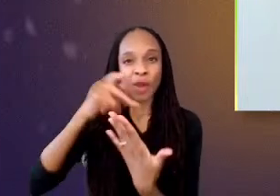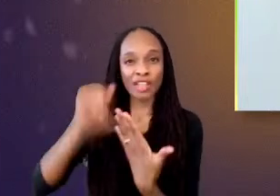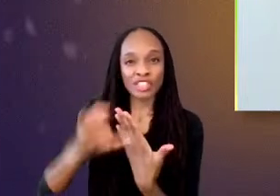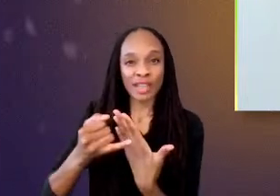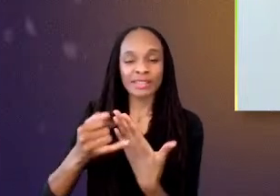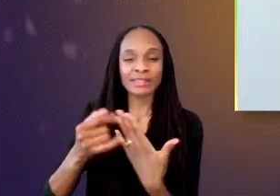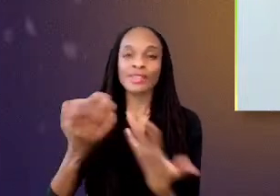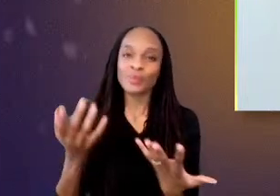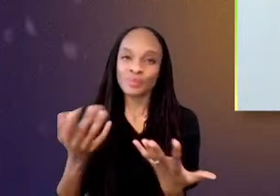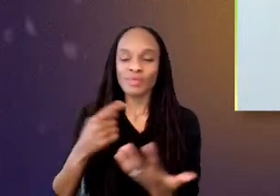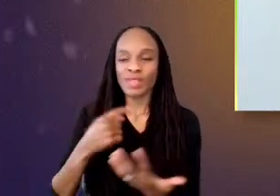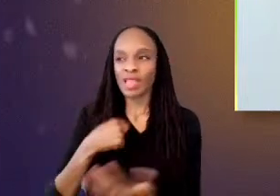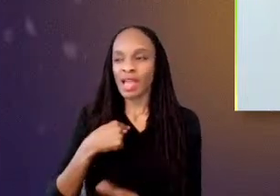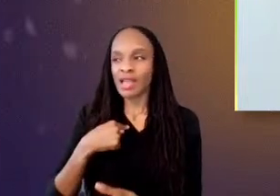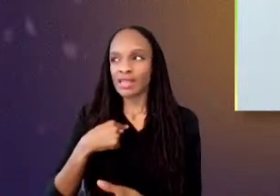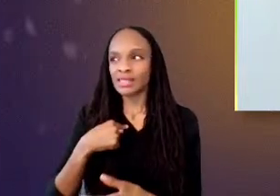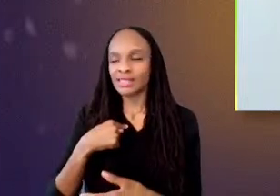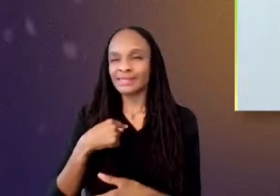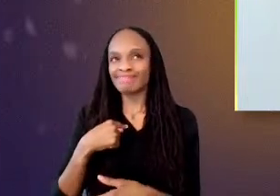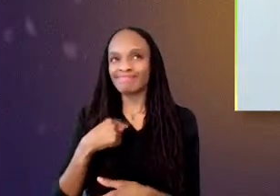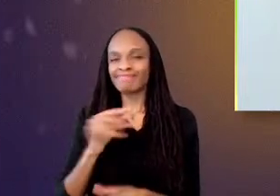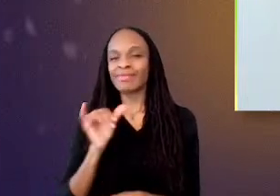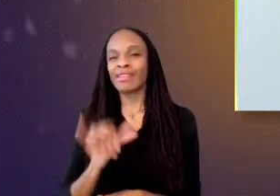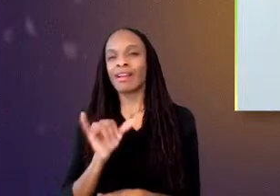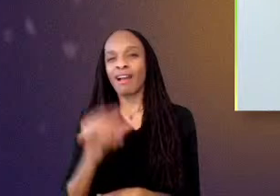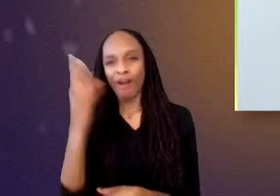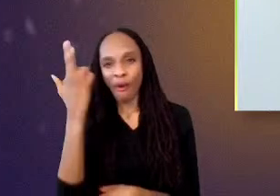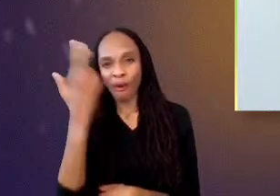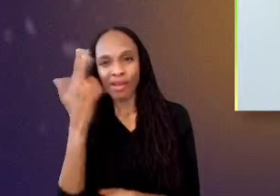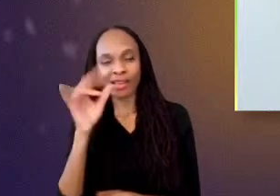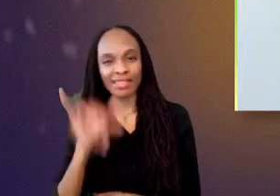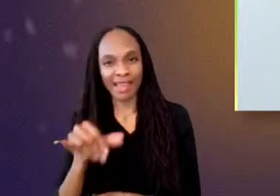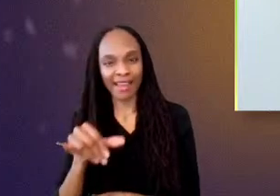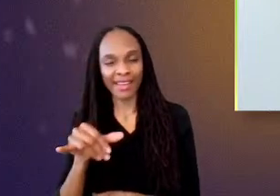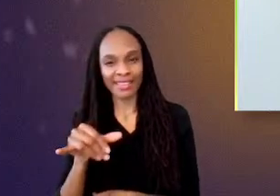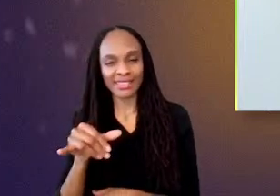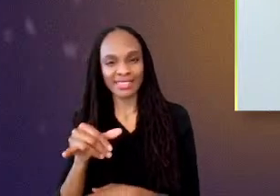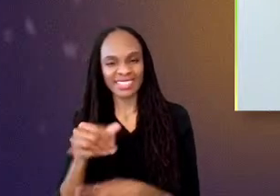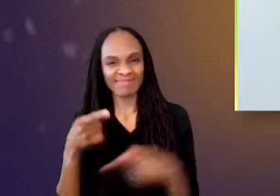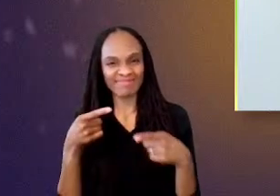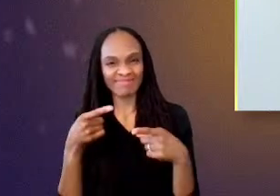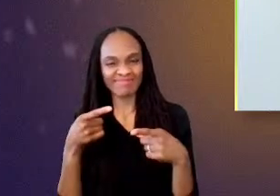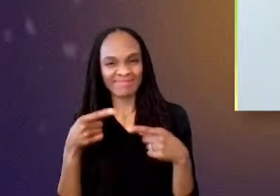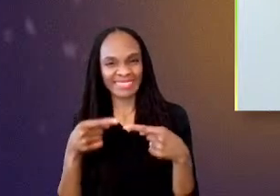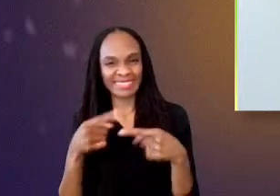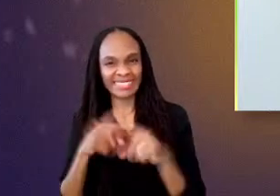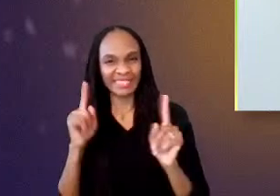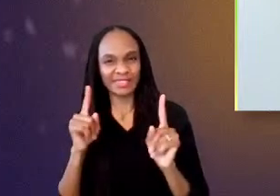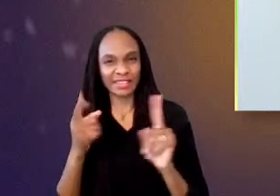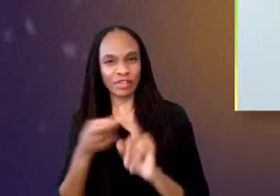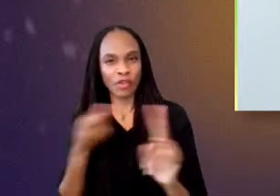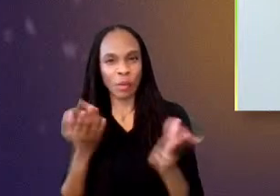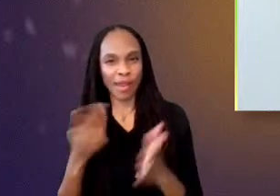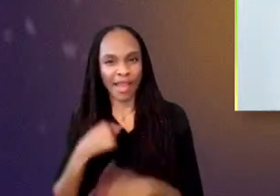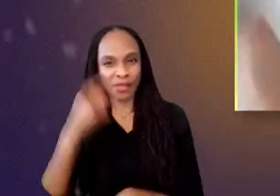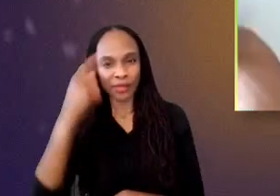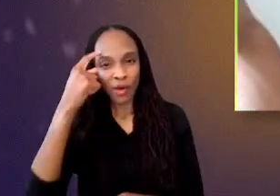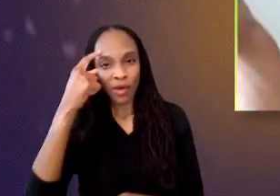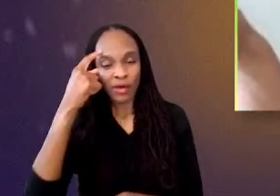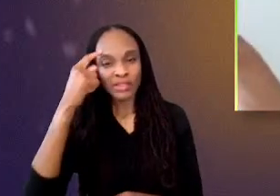so I think I came to realize over the course of the year that, contrary to what I thought, and